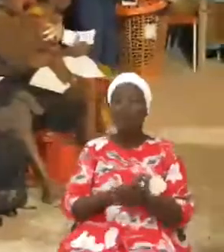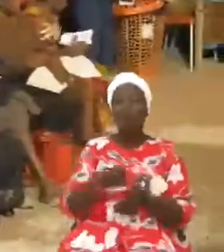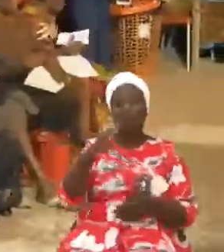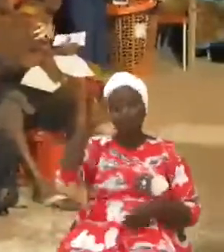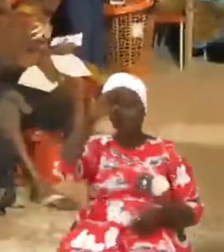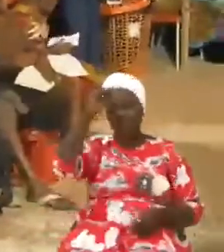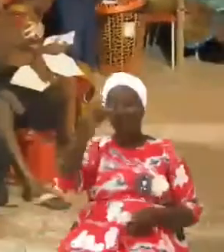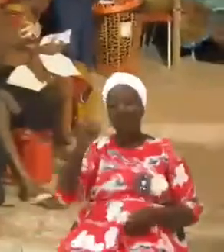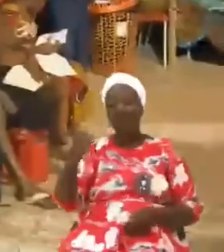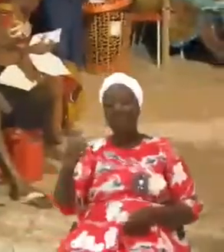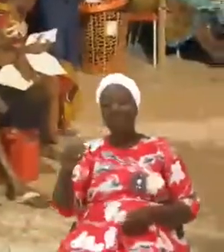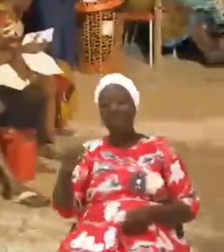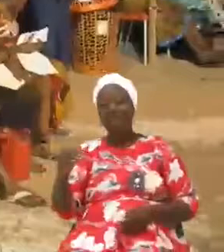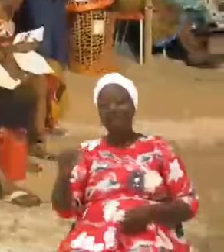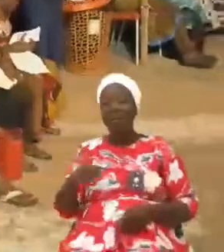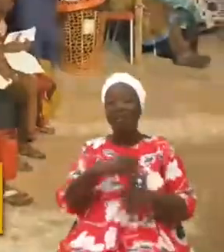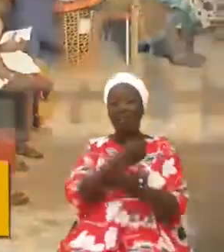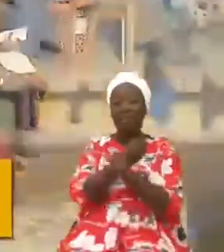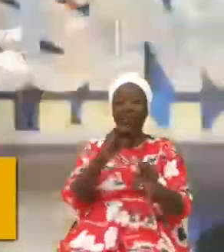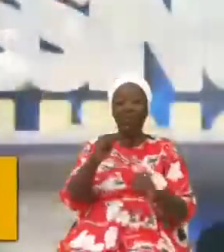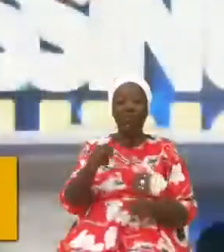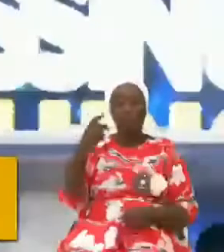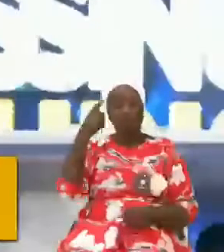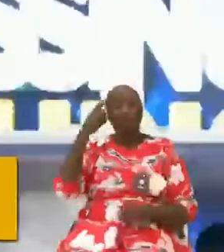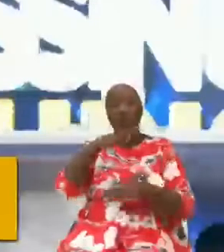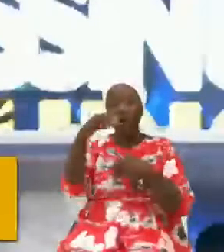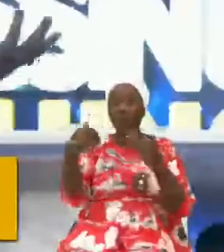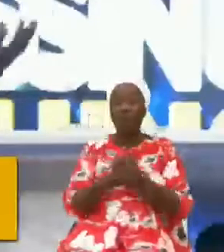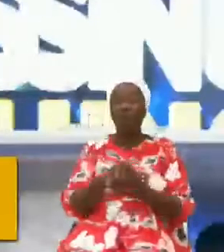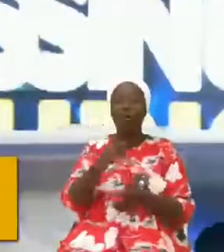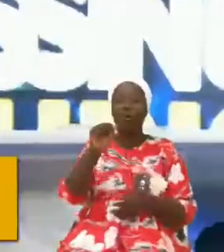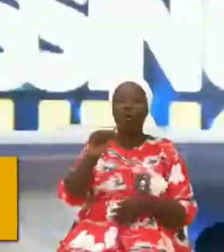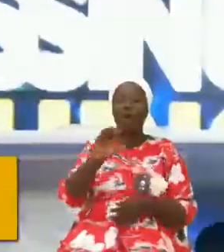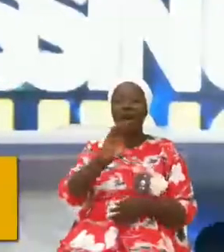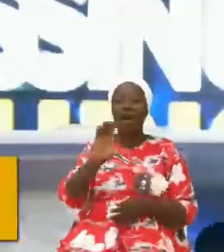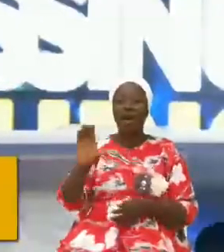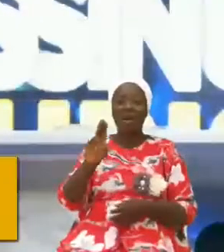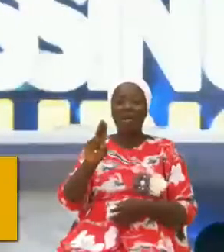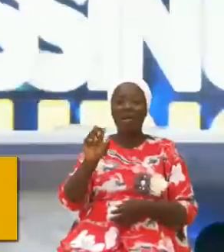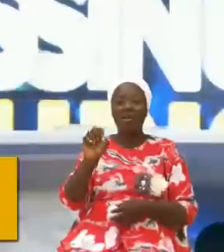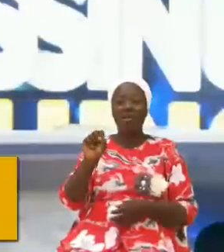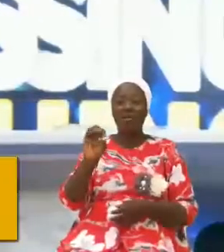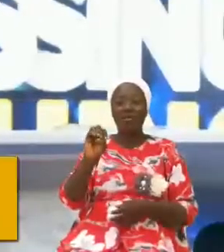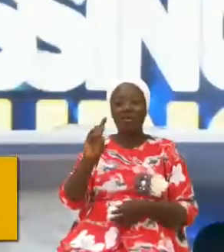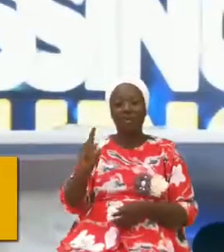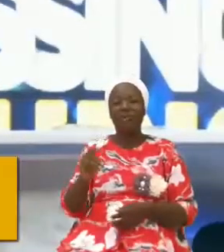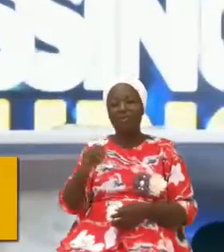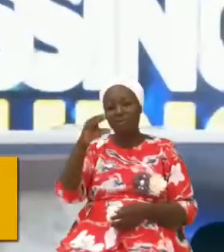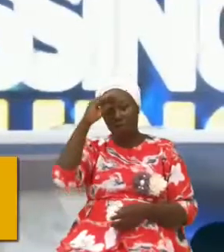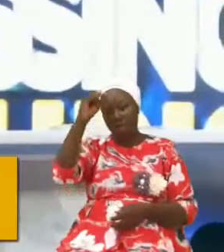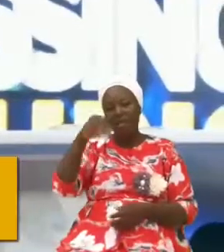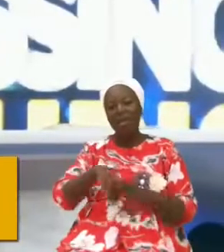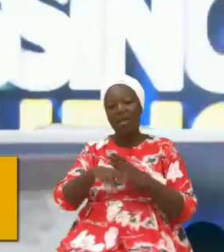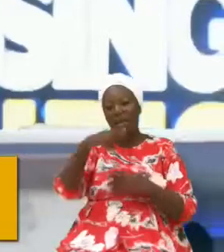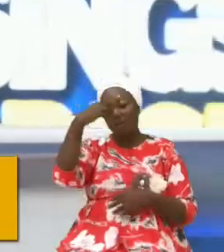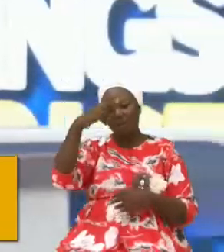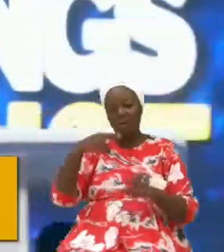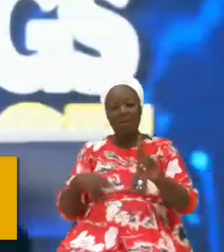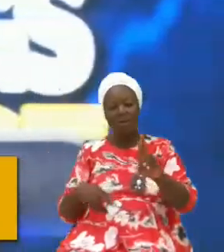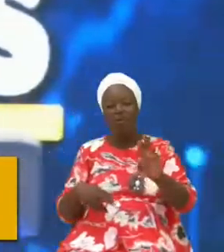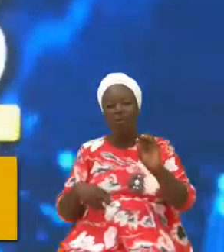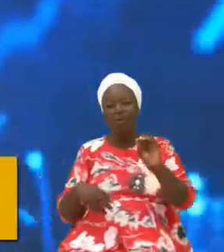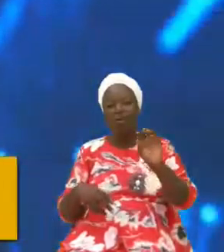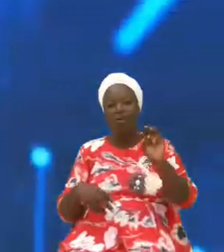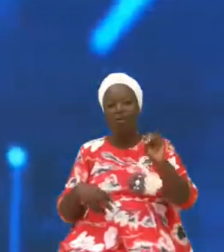for all accused men. Salvation for all accused men. Look at Romans